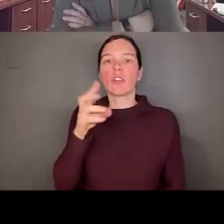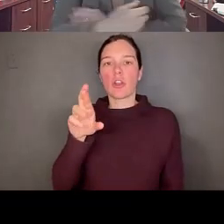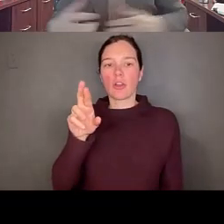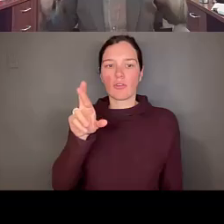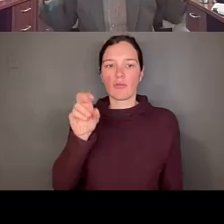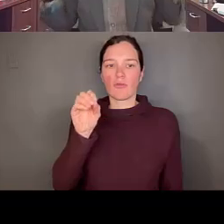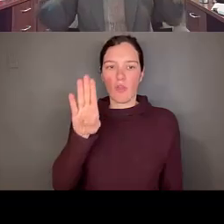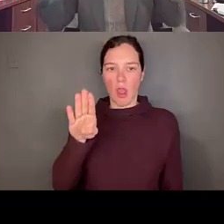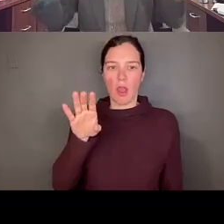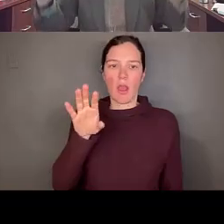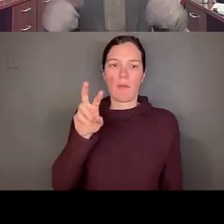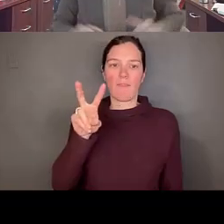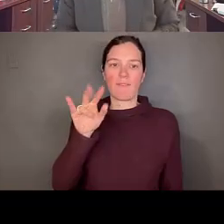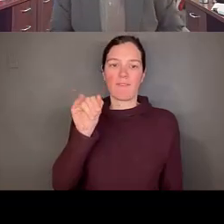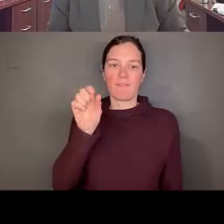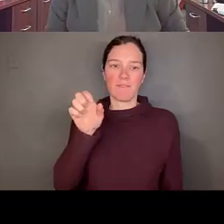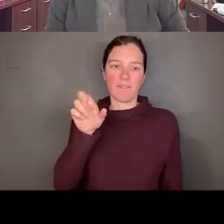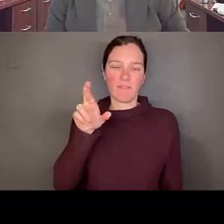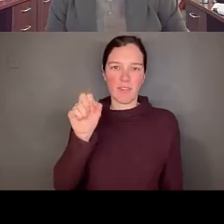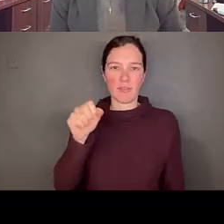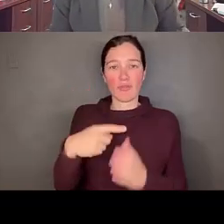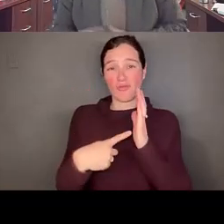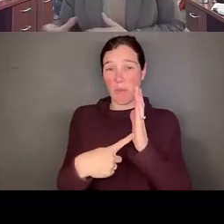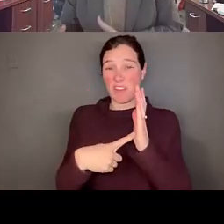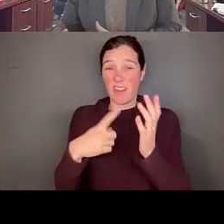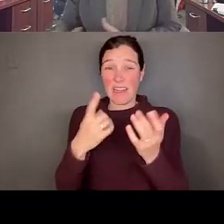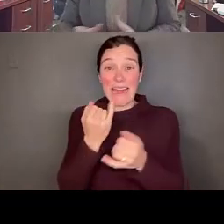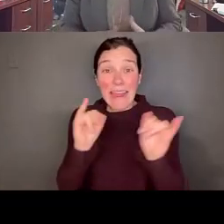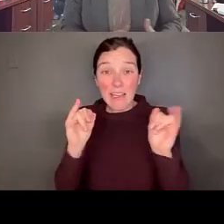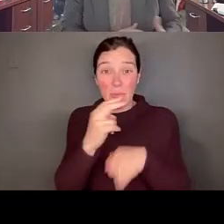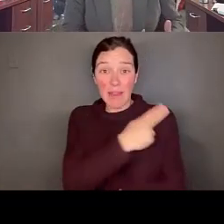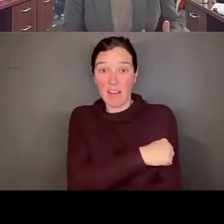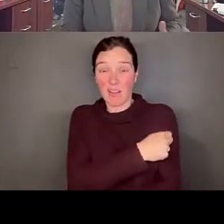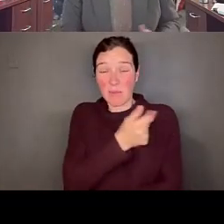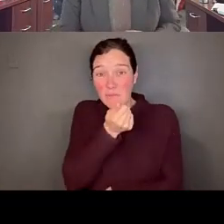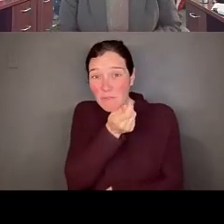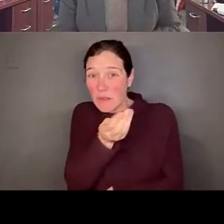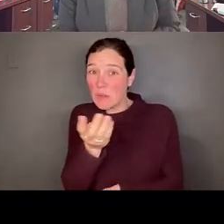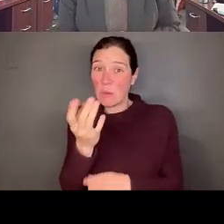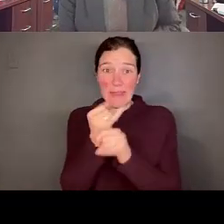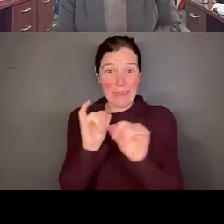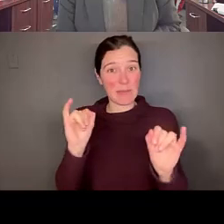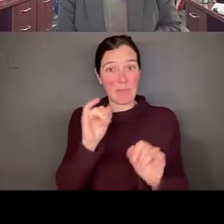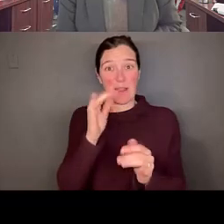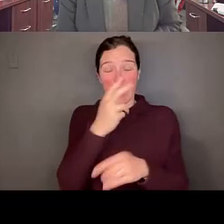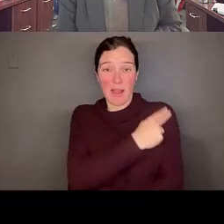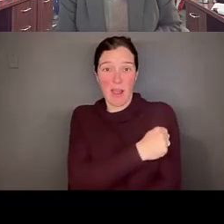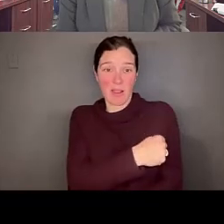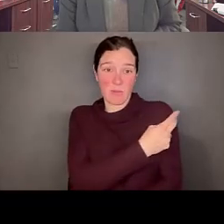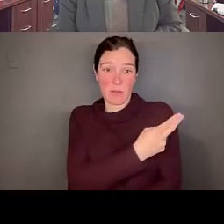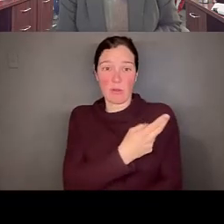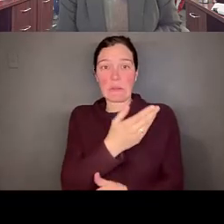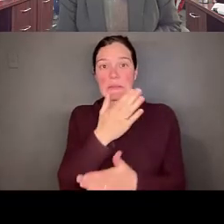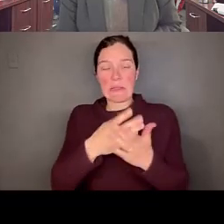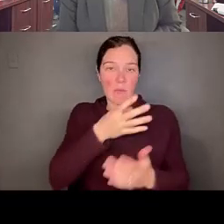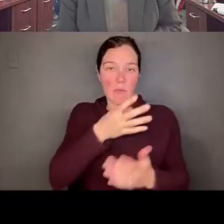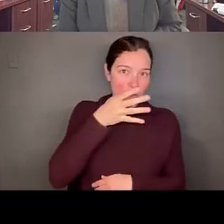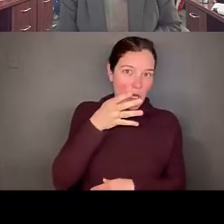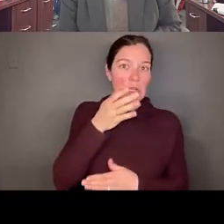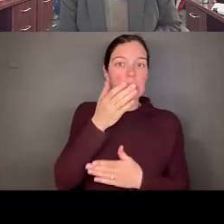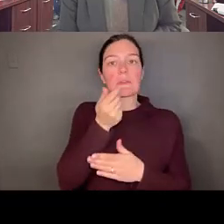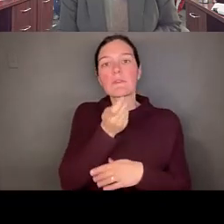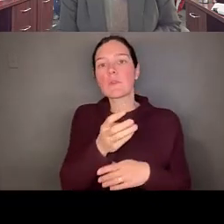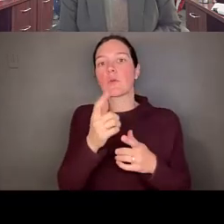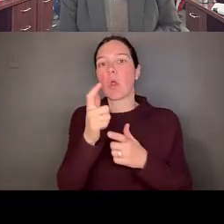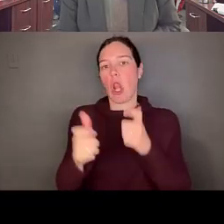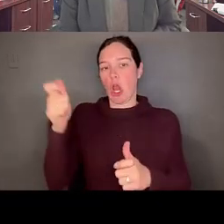representing independent. We have so few independent hospitals. They're rural, and then just a few larger than rural systems.